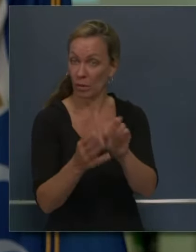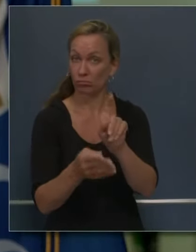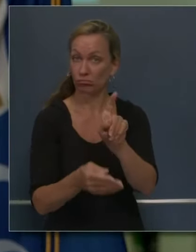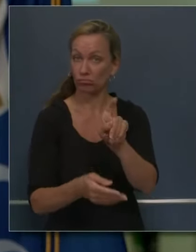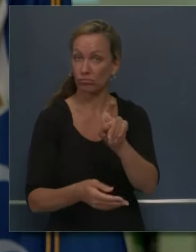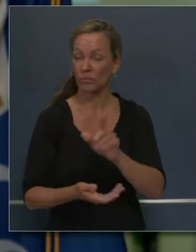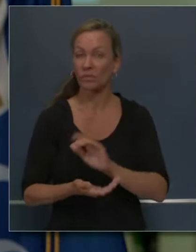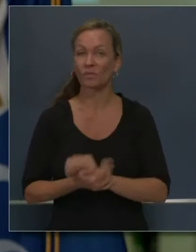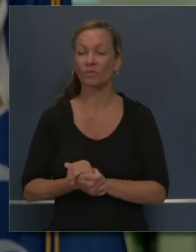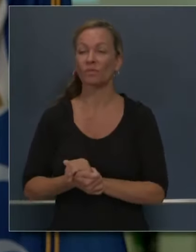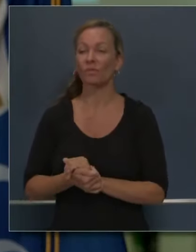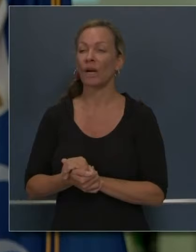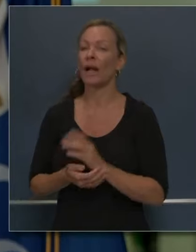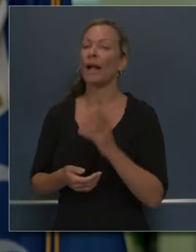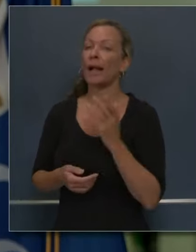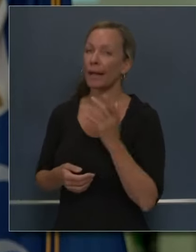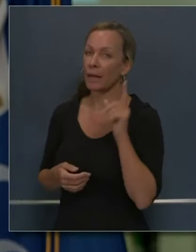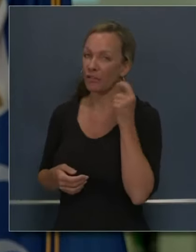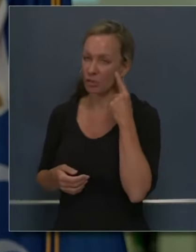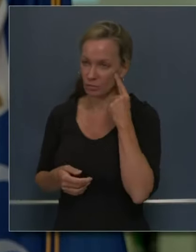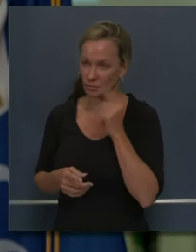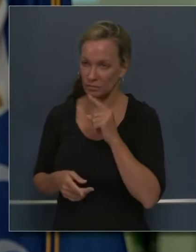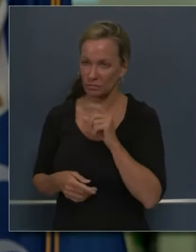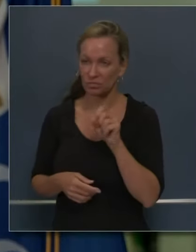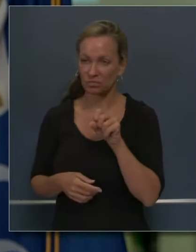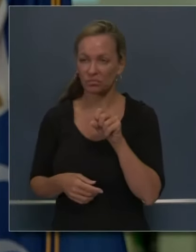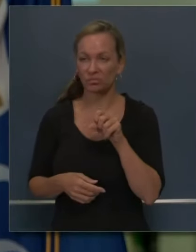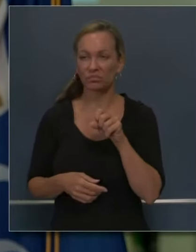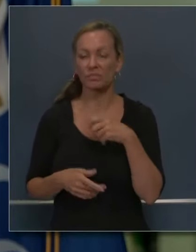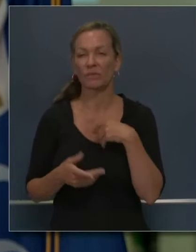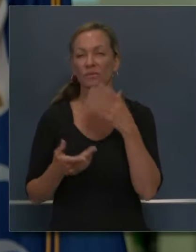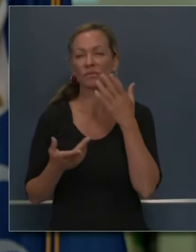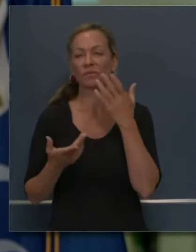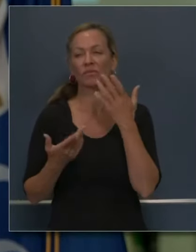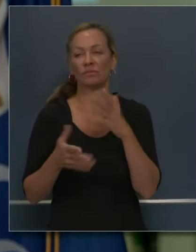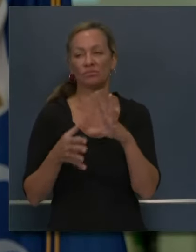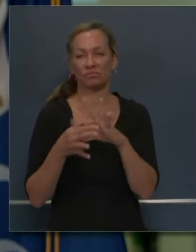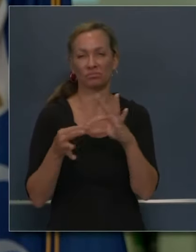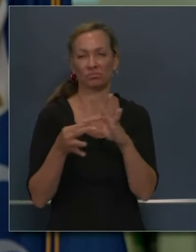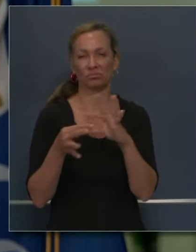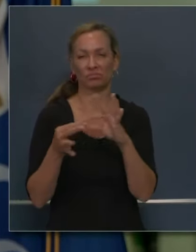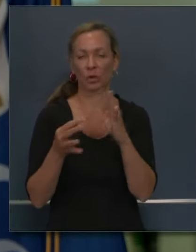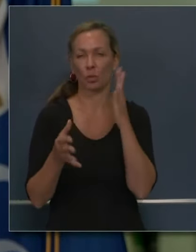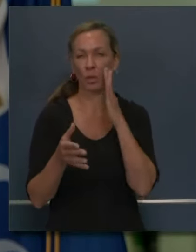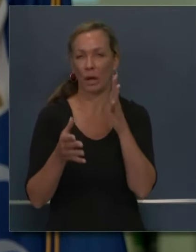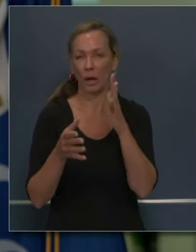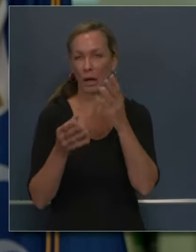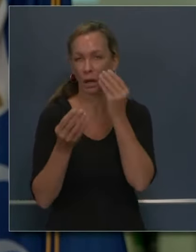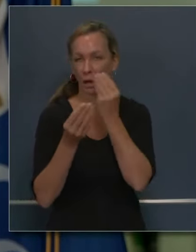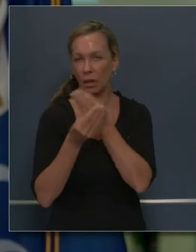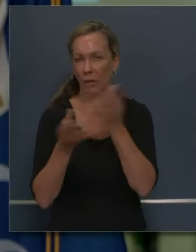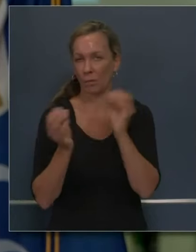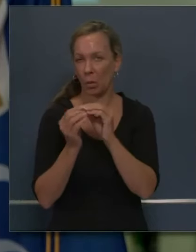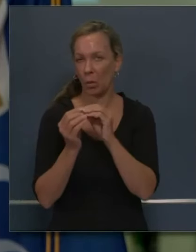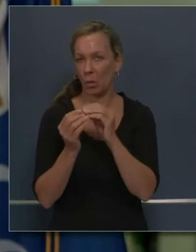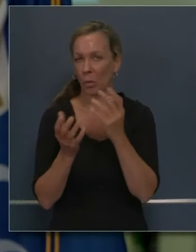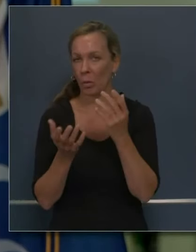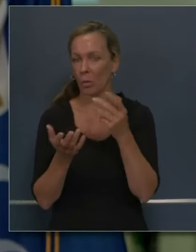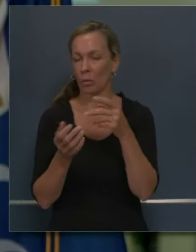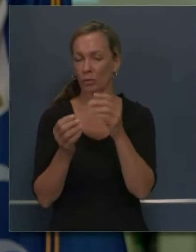week, and that answers the latter part of your question specifically. As it relates to the first part of your question, as you know, and